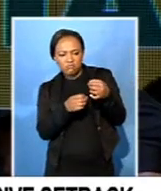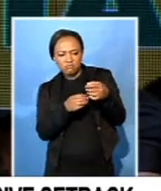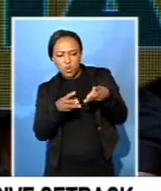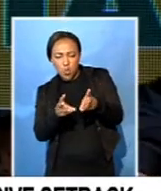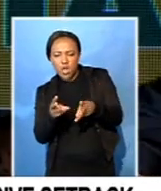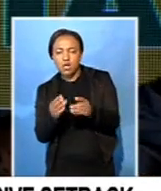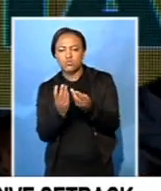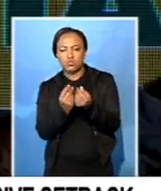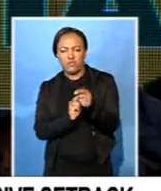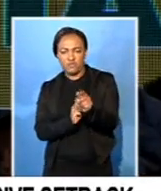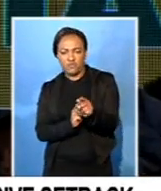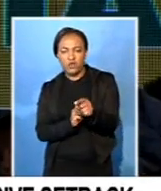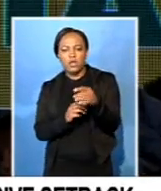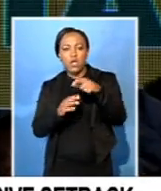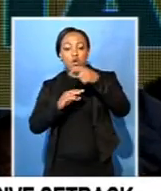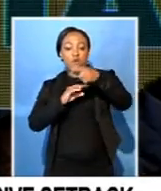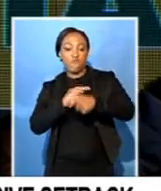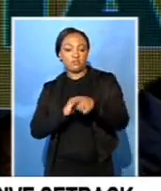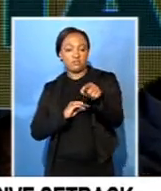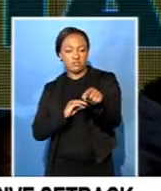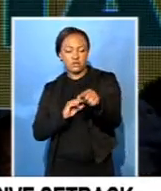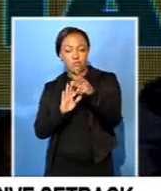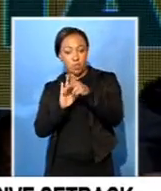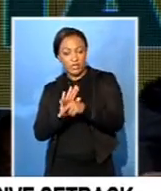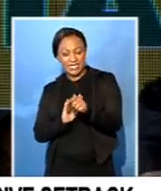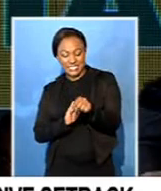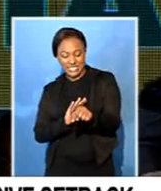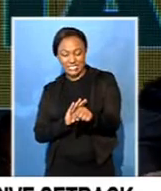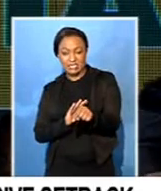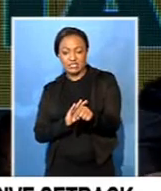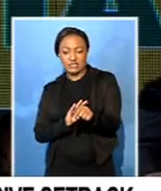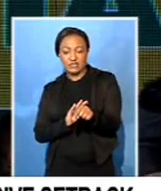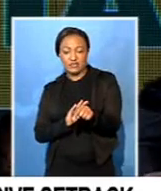This policy conference will have